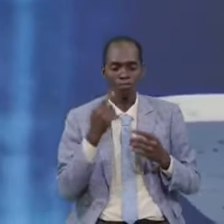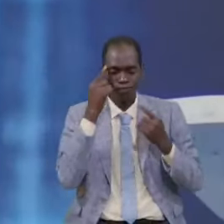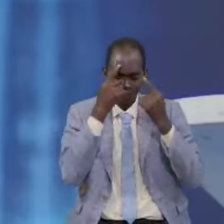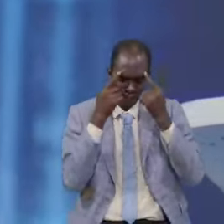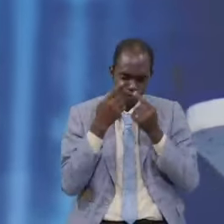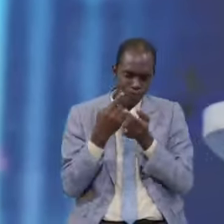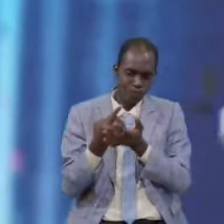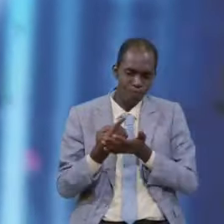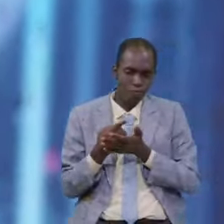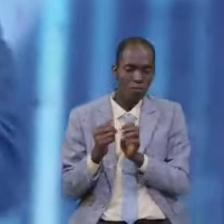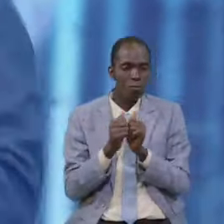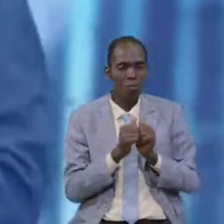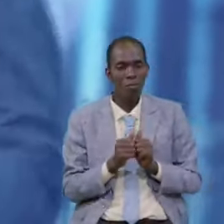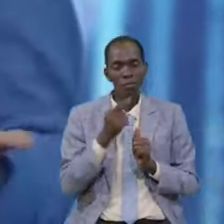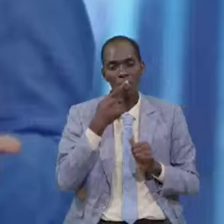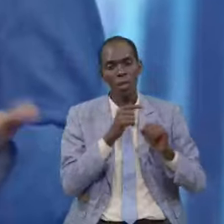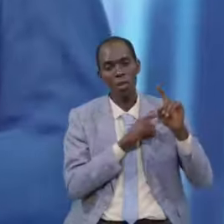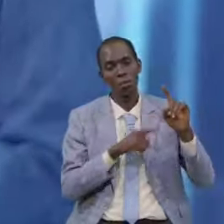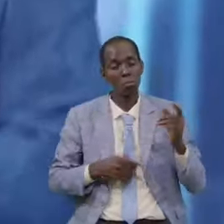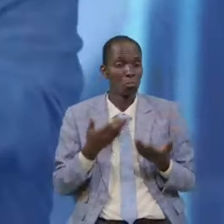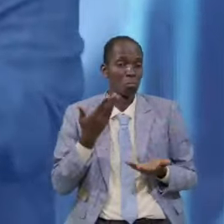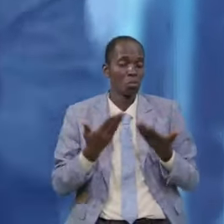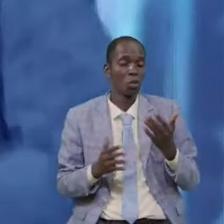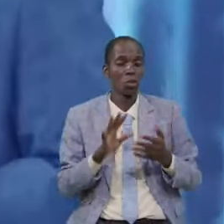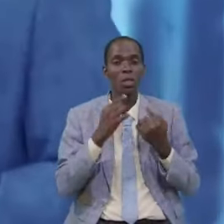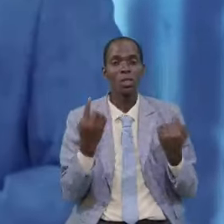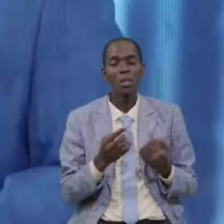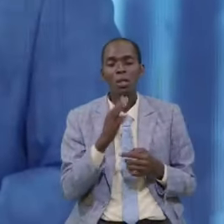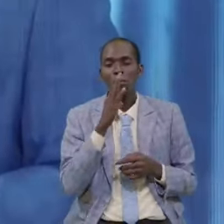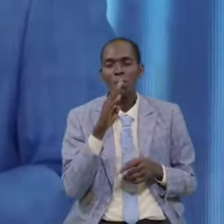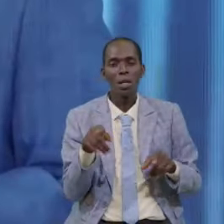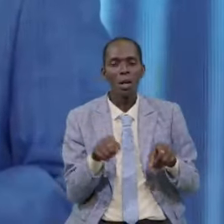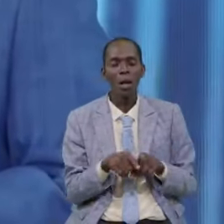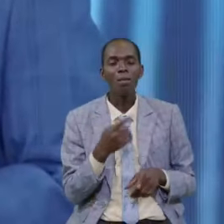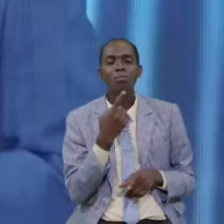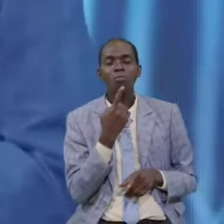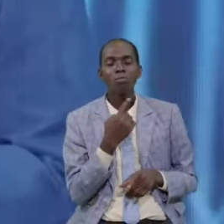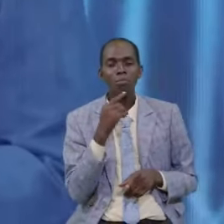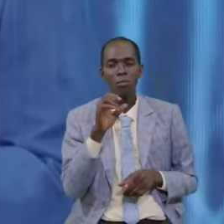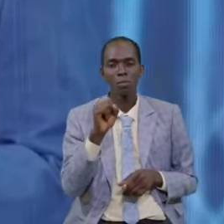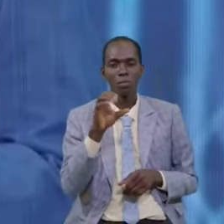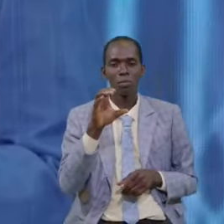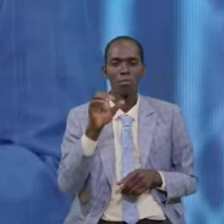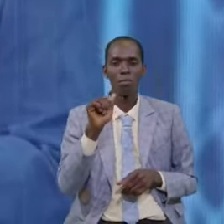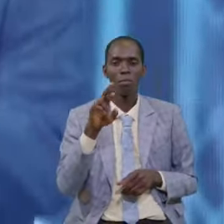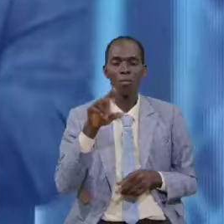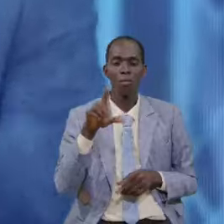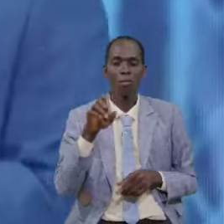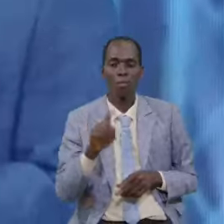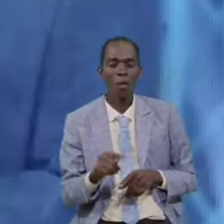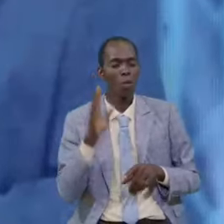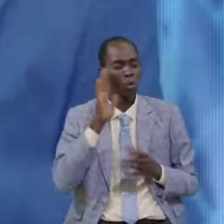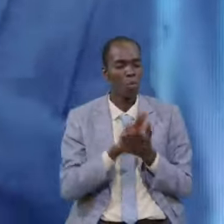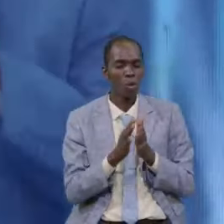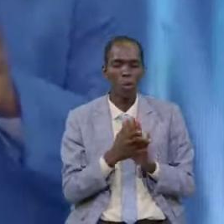as scarlet, they shall be as white as snow. And though they be red like crimson, he said they shall